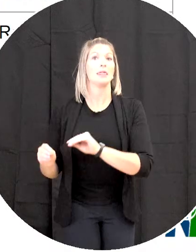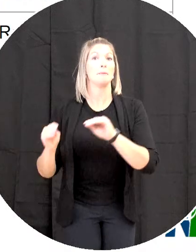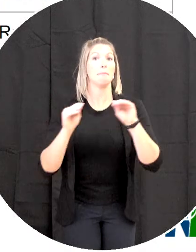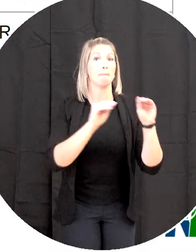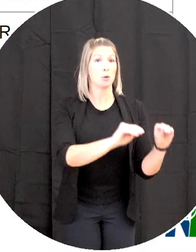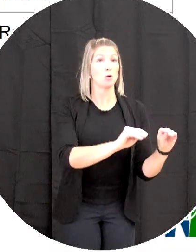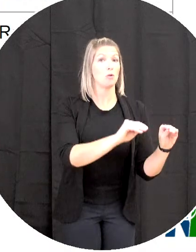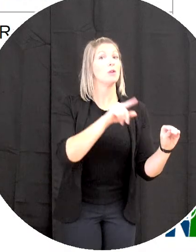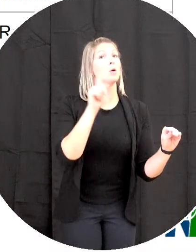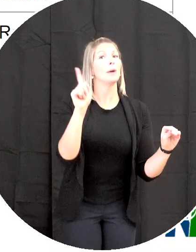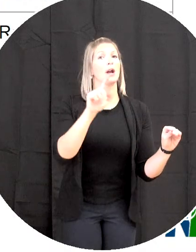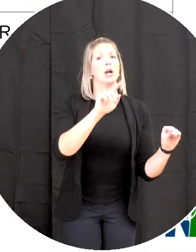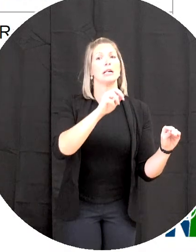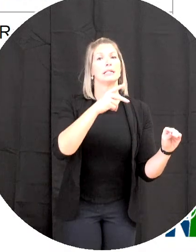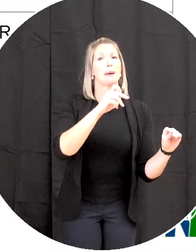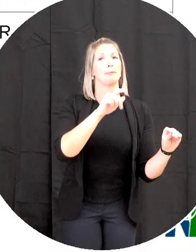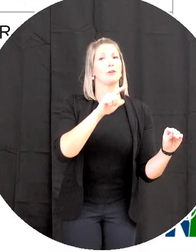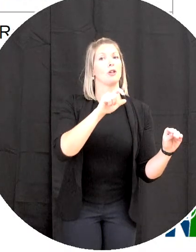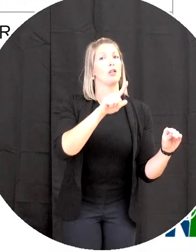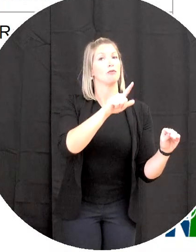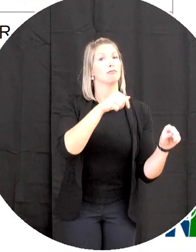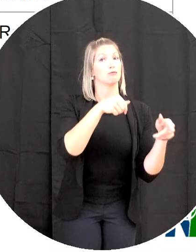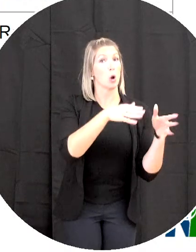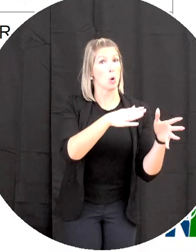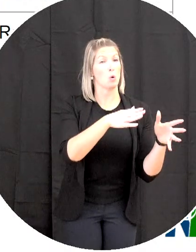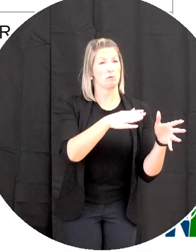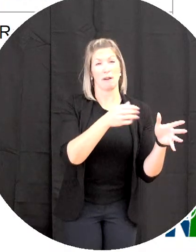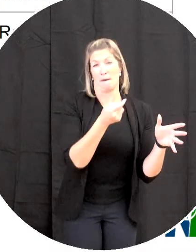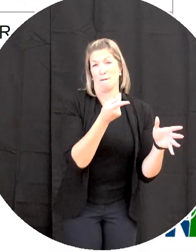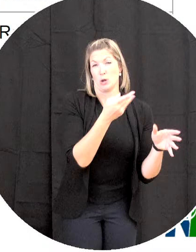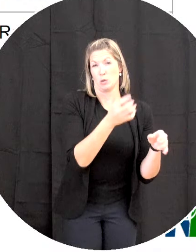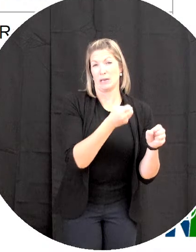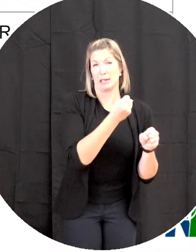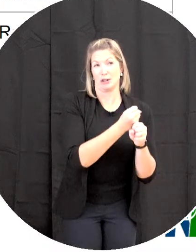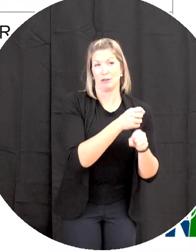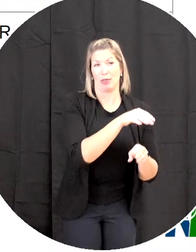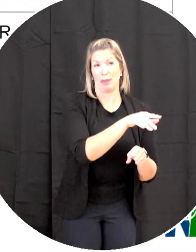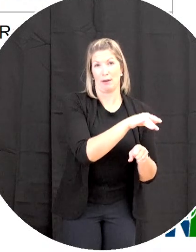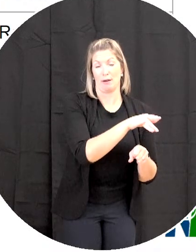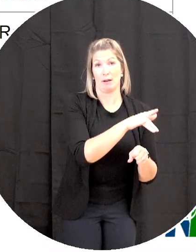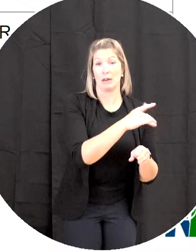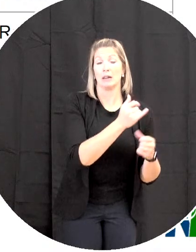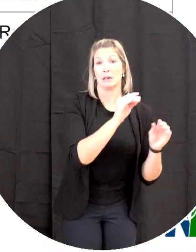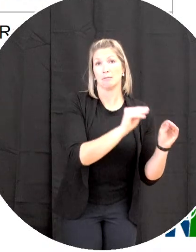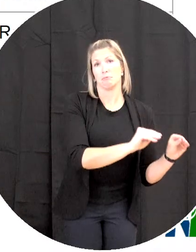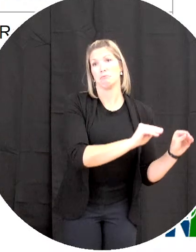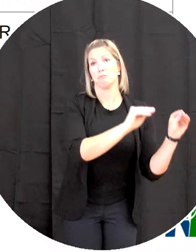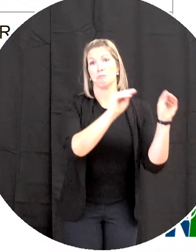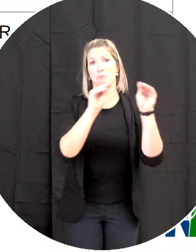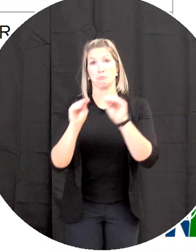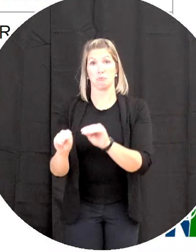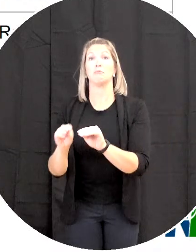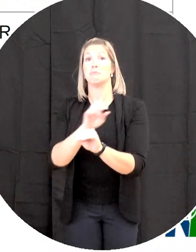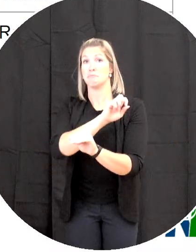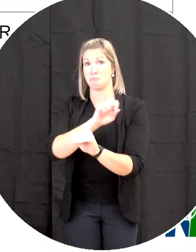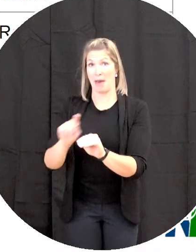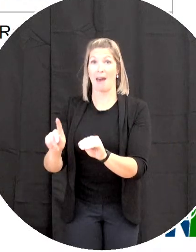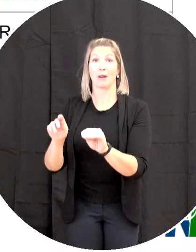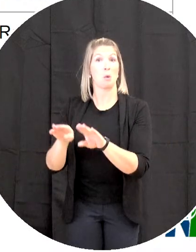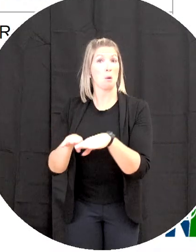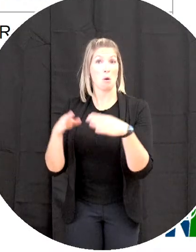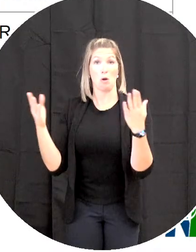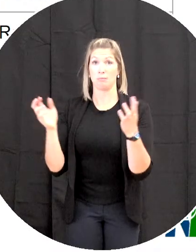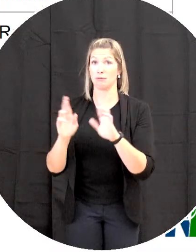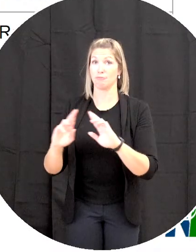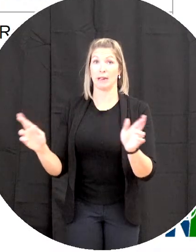few years. We're still working The gym is still being worked on, but the main school